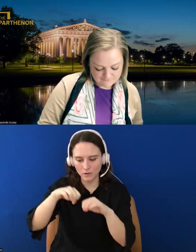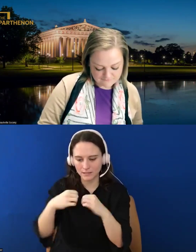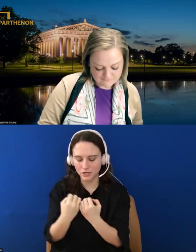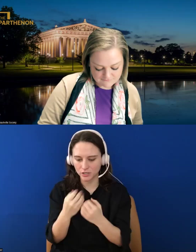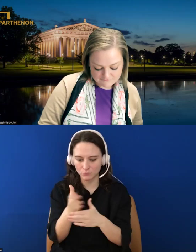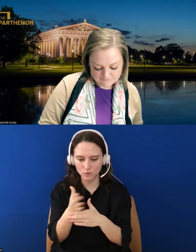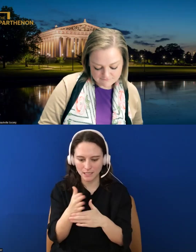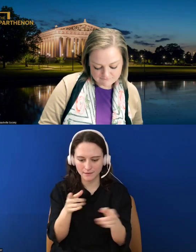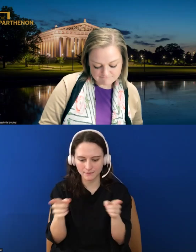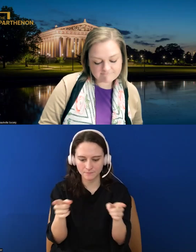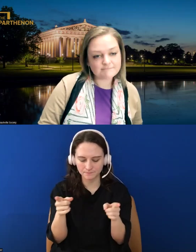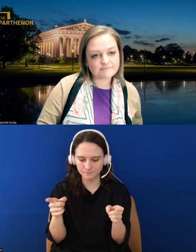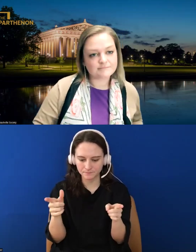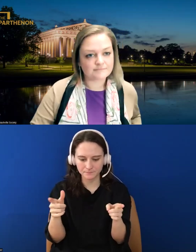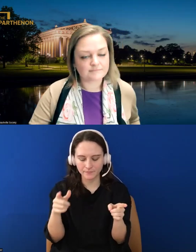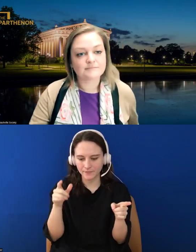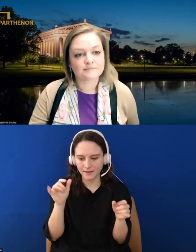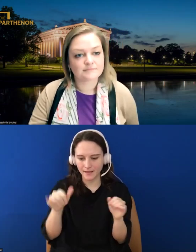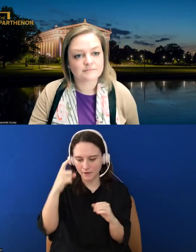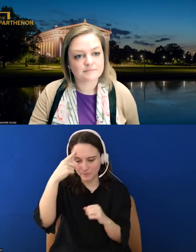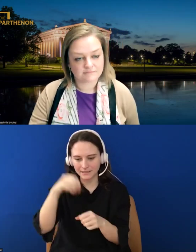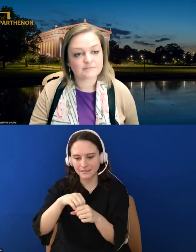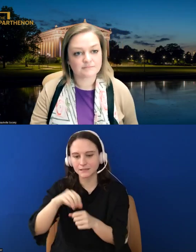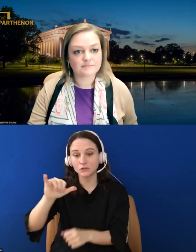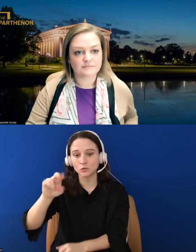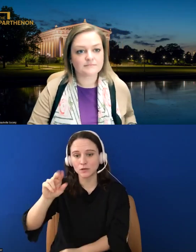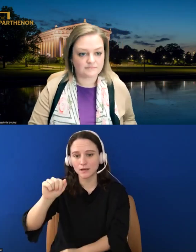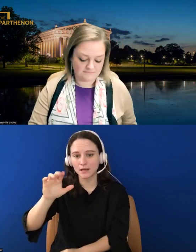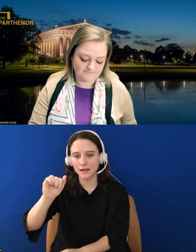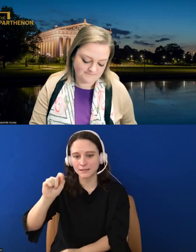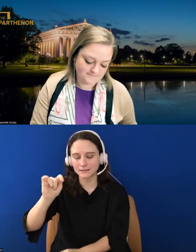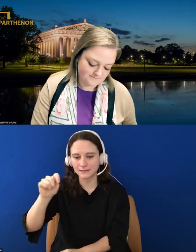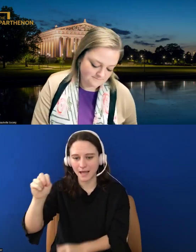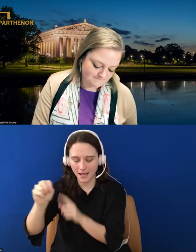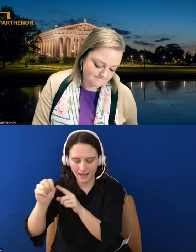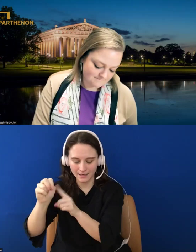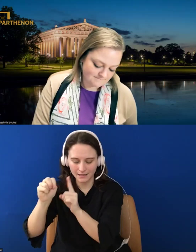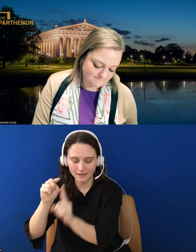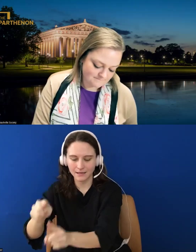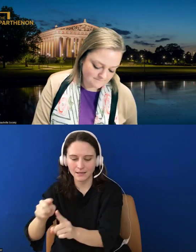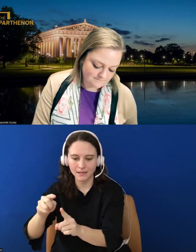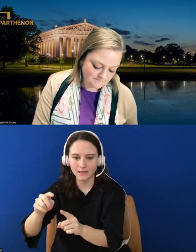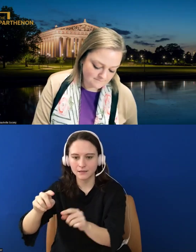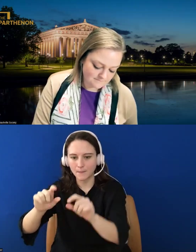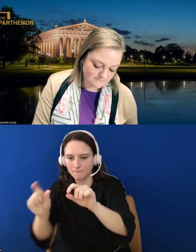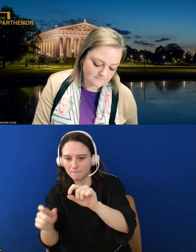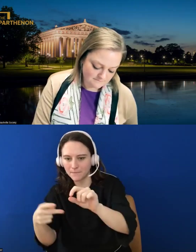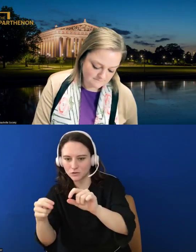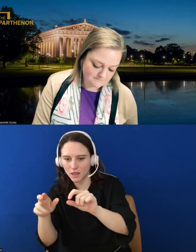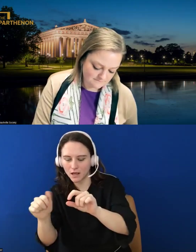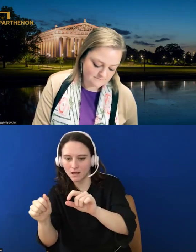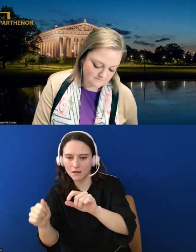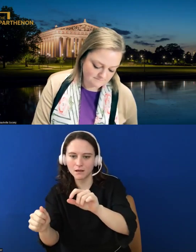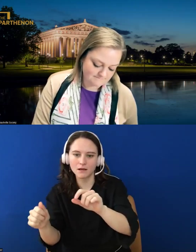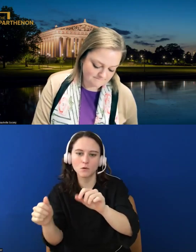the the governments in the Yucatan Peninsula during the post-classic period and the Maya highlands in the same period of time. But